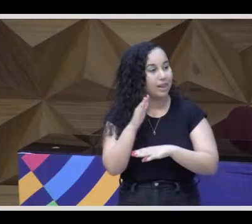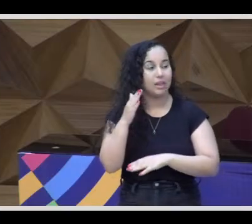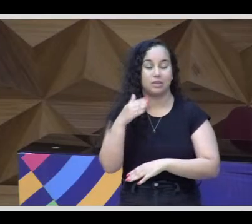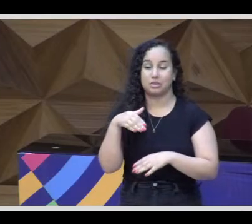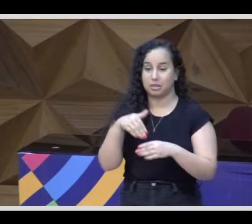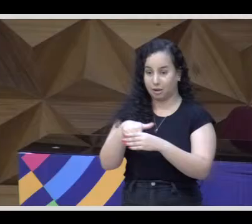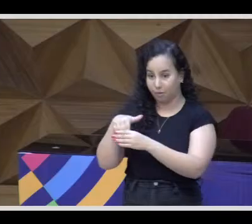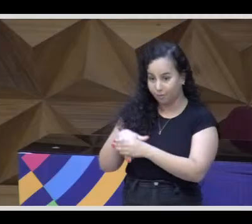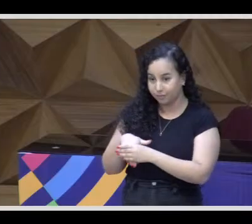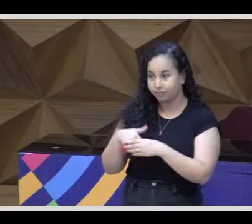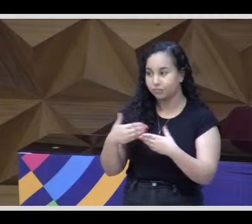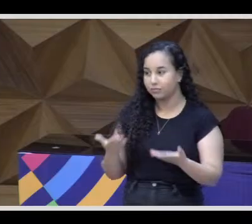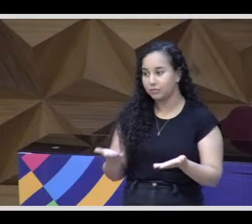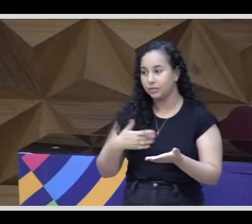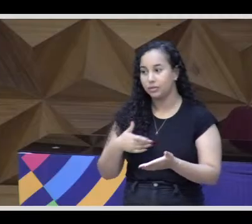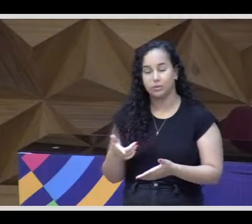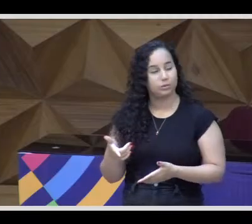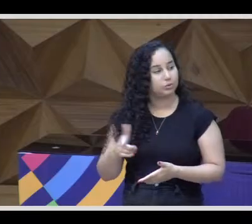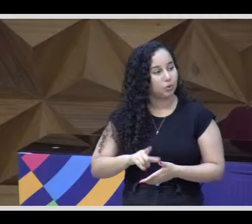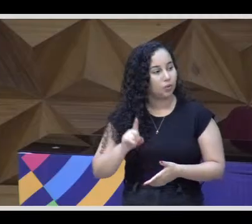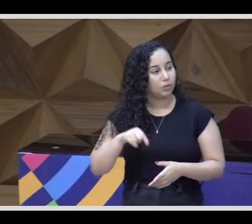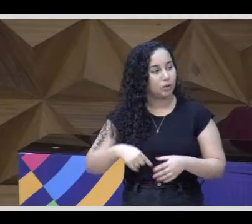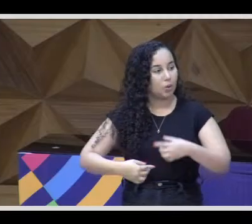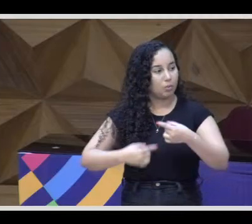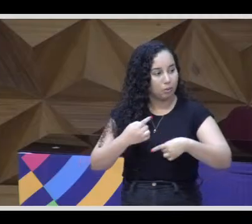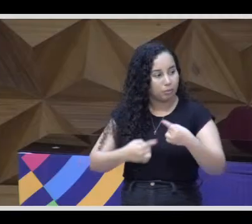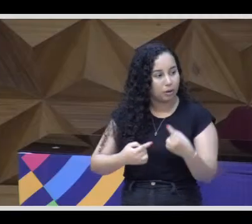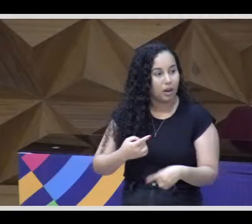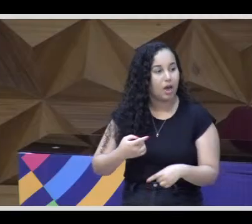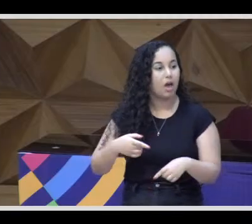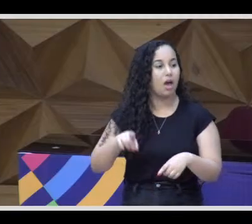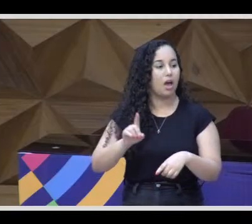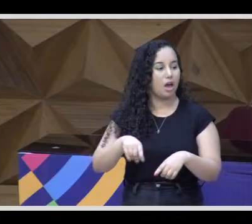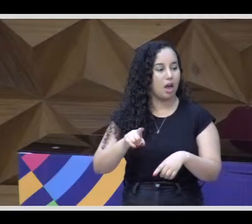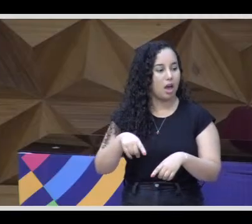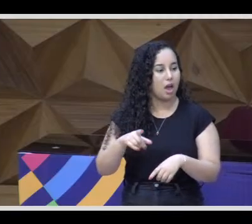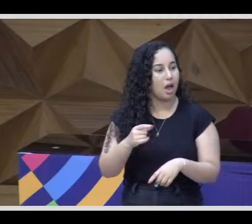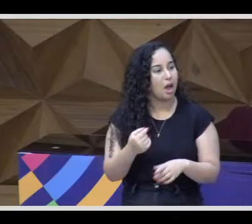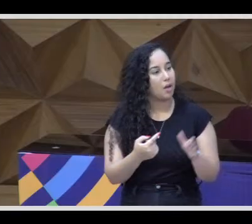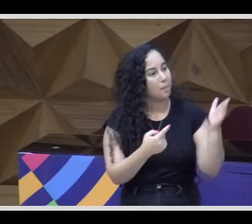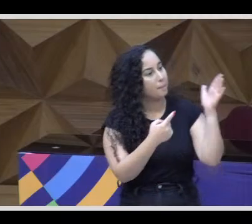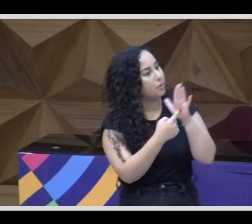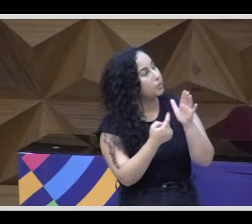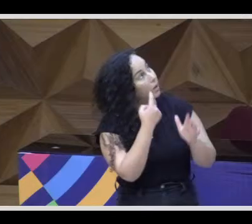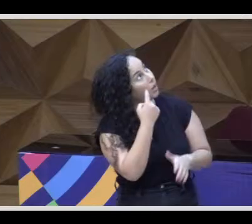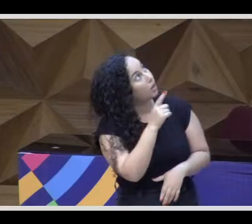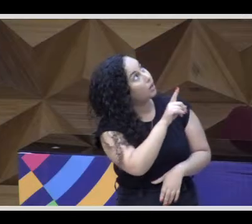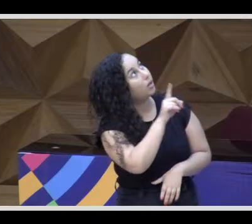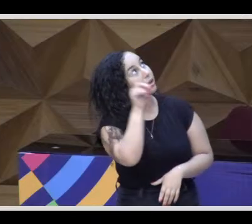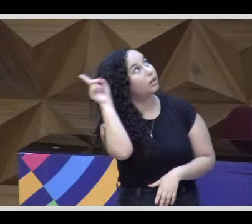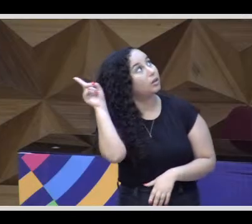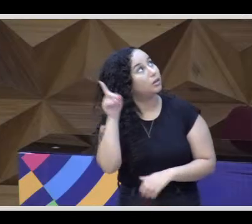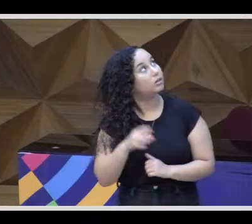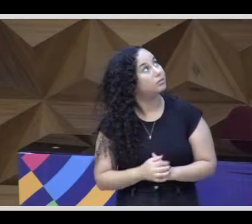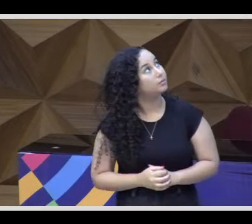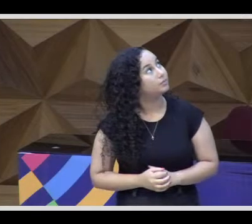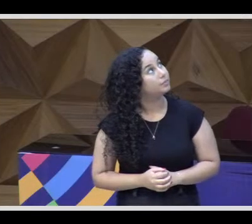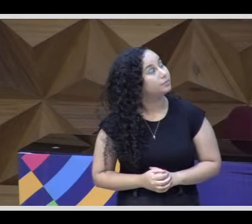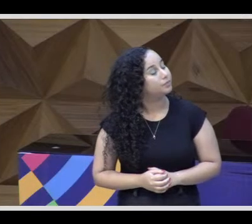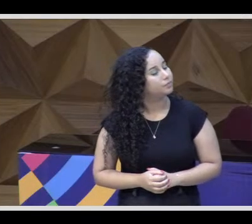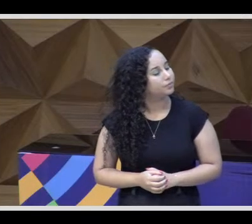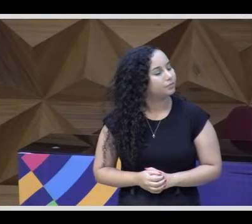again, the Digital Popularity Index was showing since the beginning of the race, right?